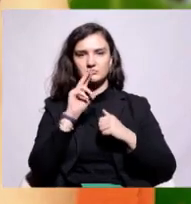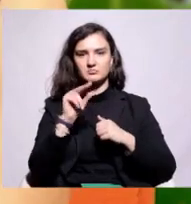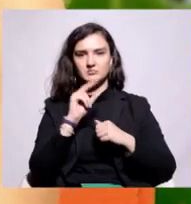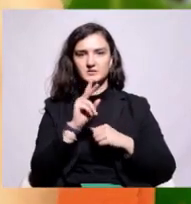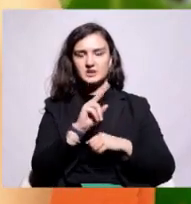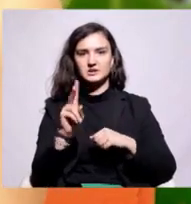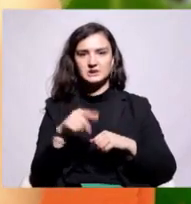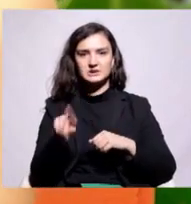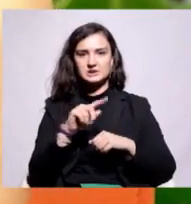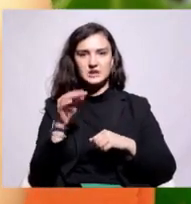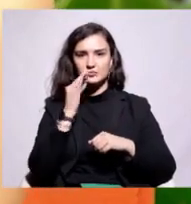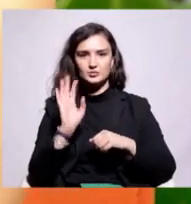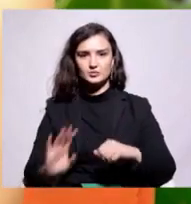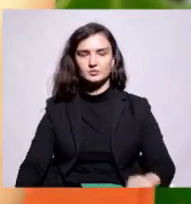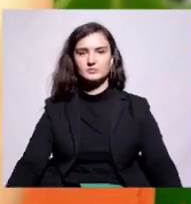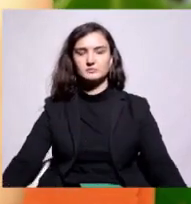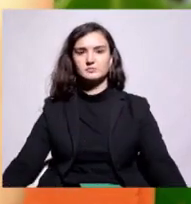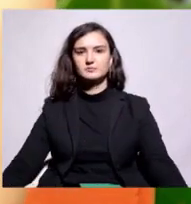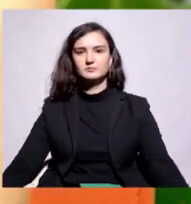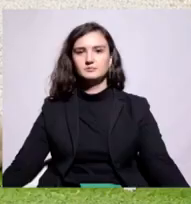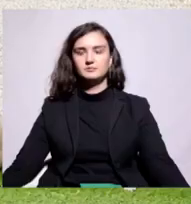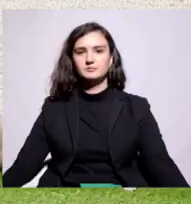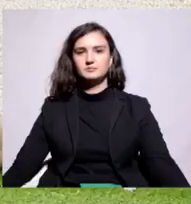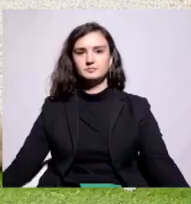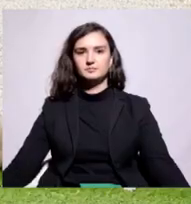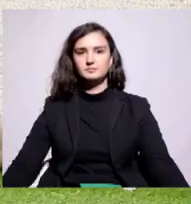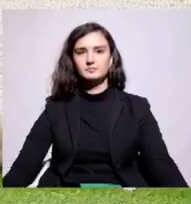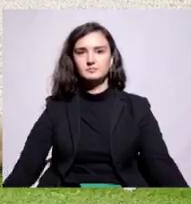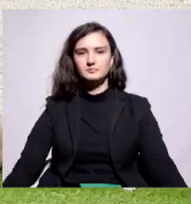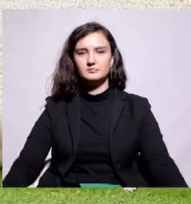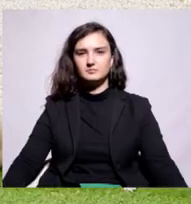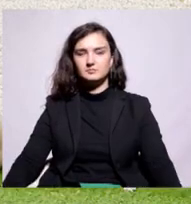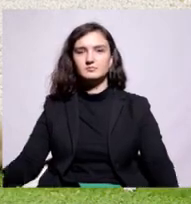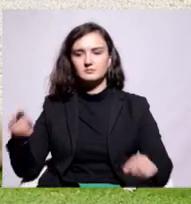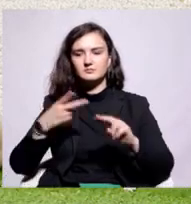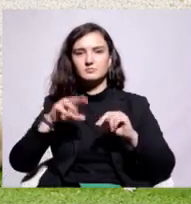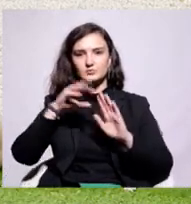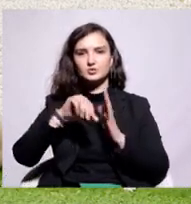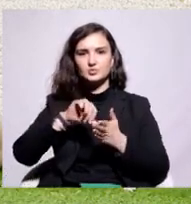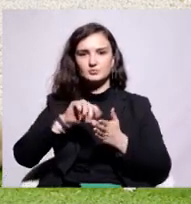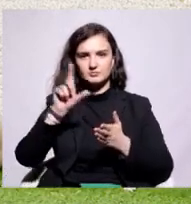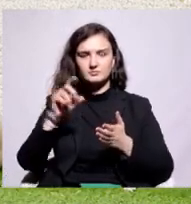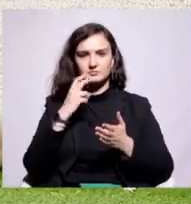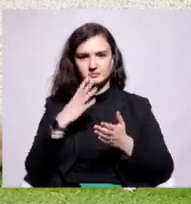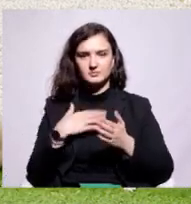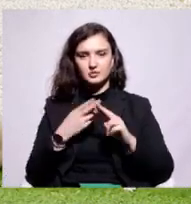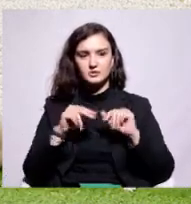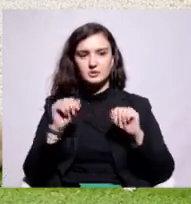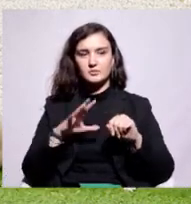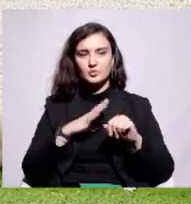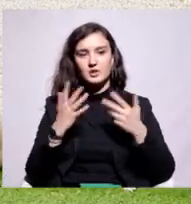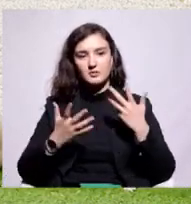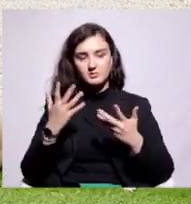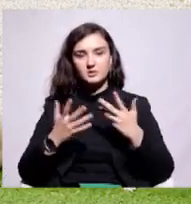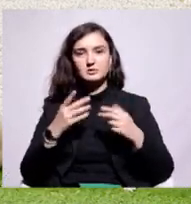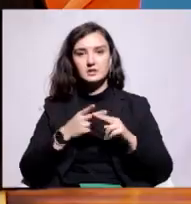do something she doesn't really like. Although she's a figure of fun and scorn in the story, it might be said that maybe